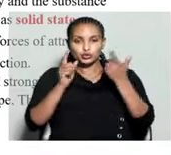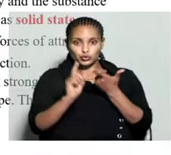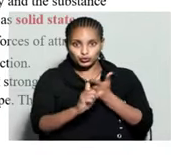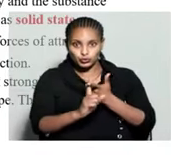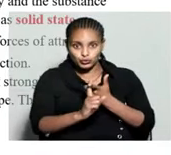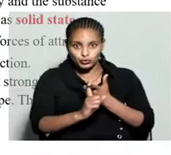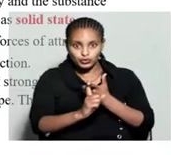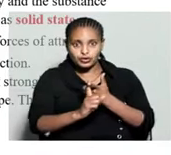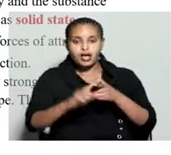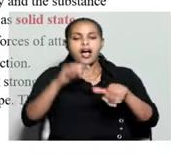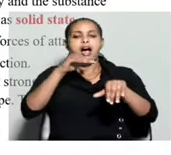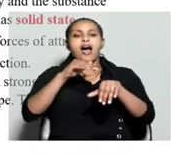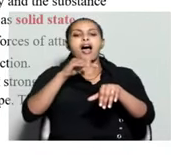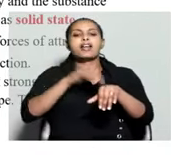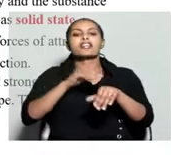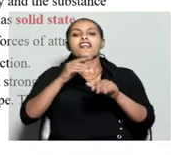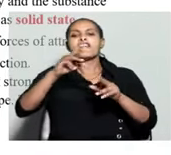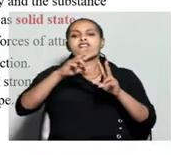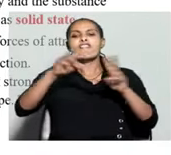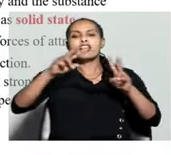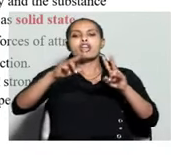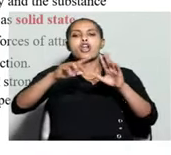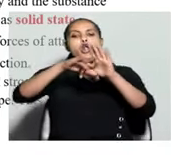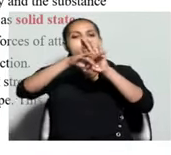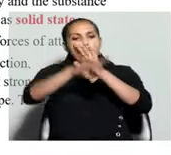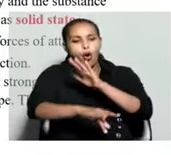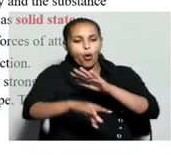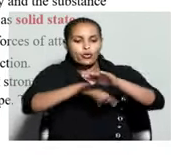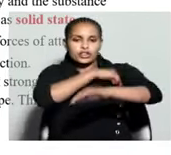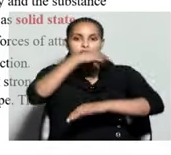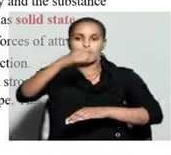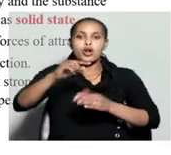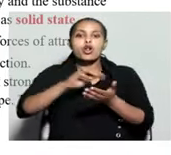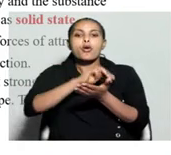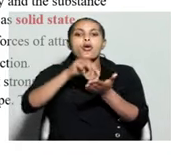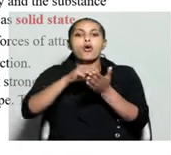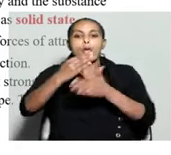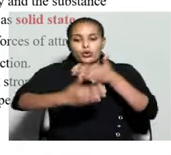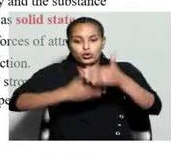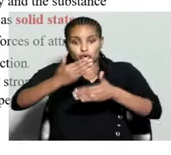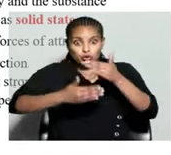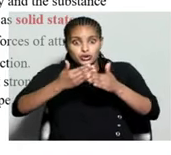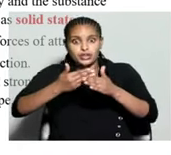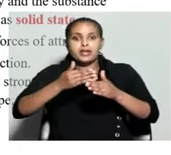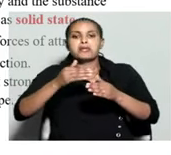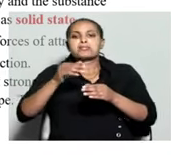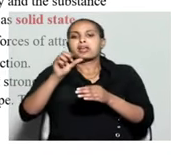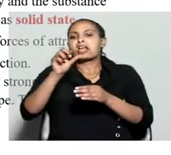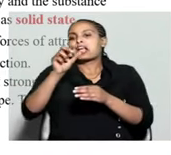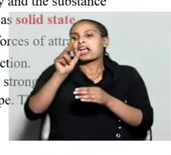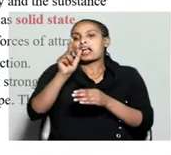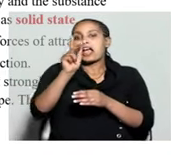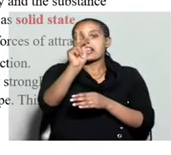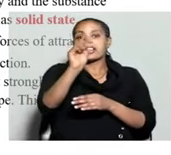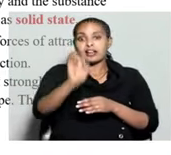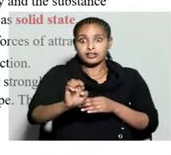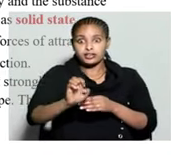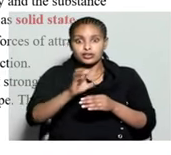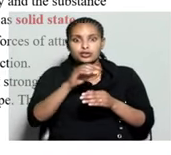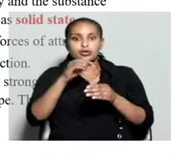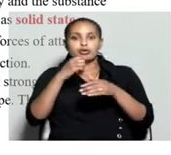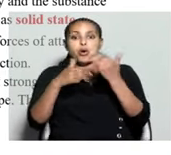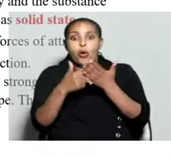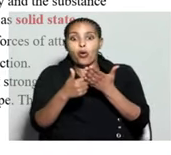2. At a very low temperature, the molecules possess small kinetic energy.